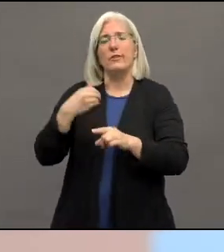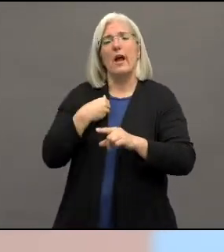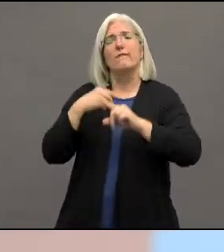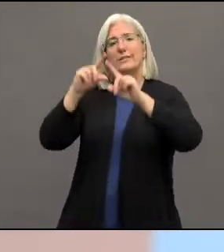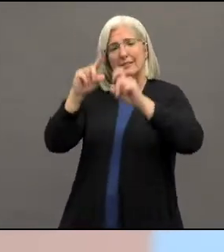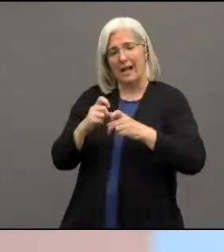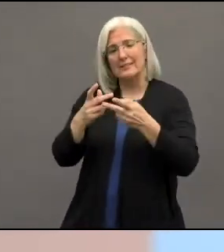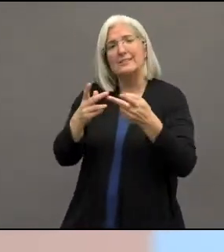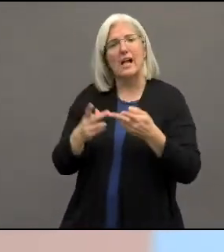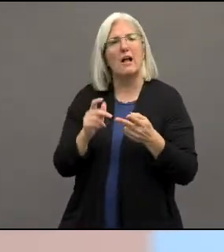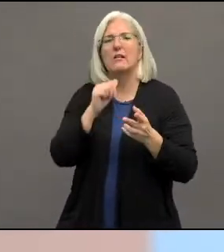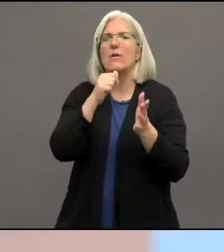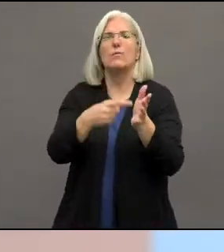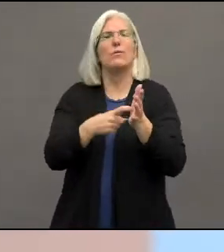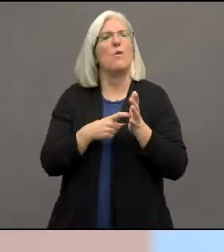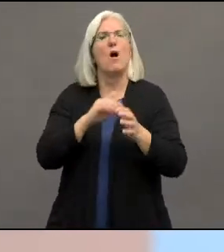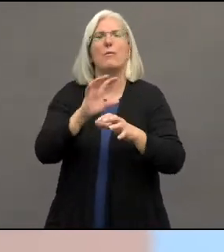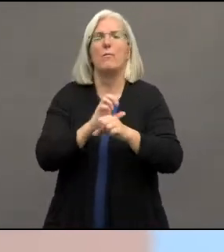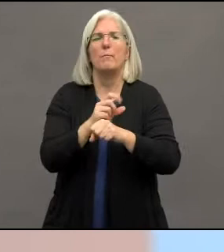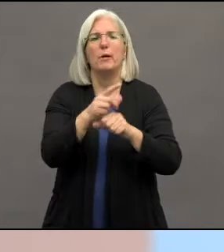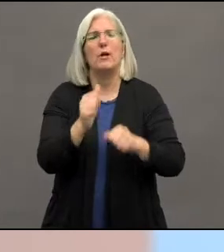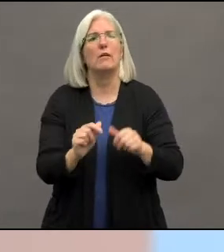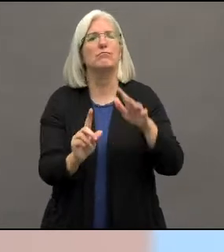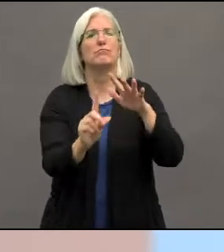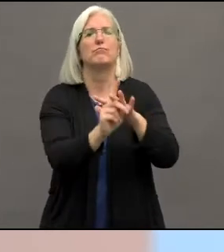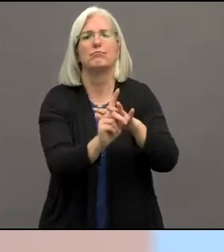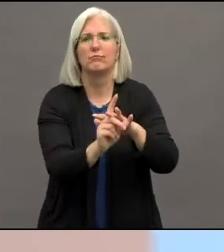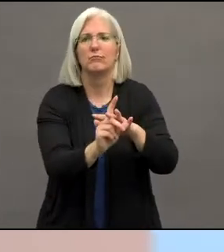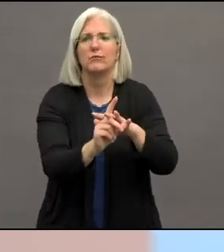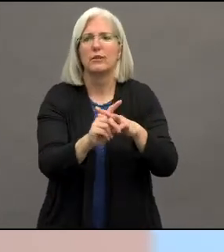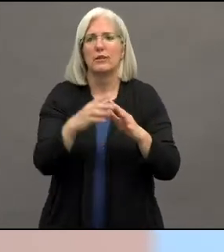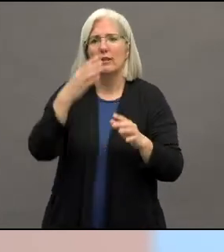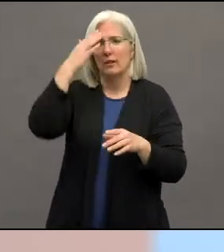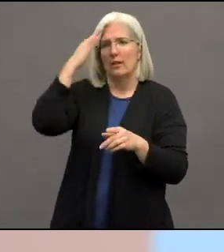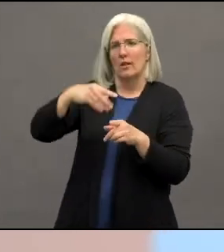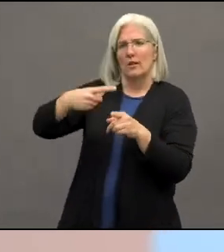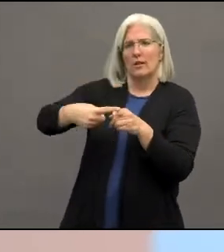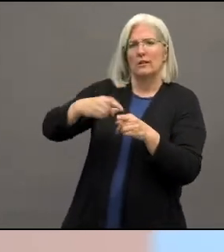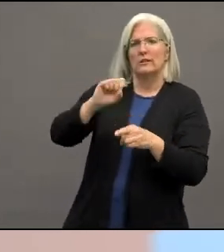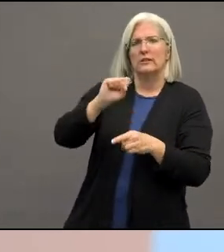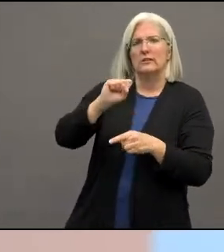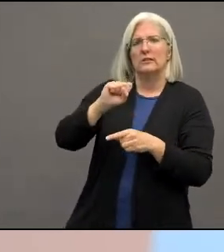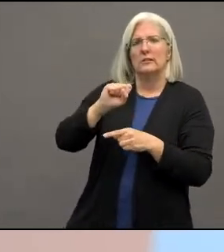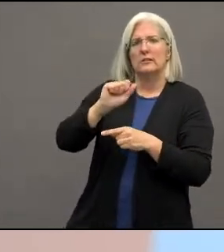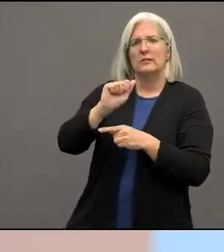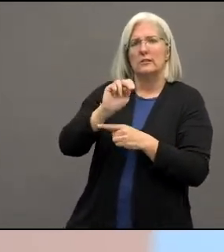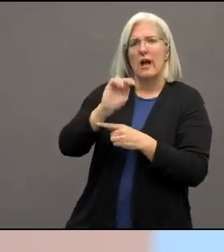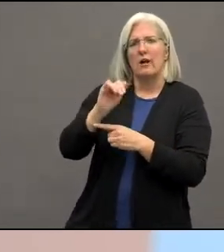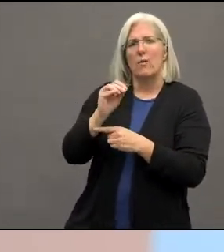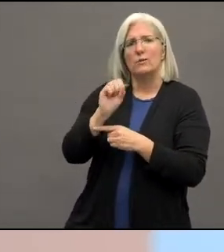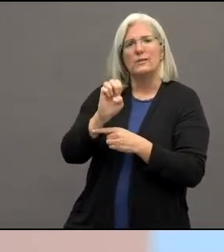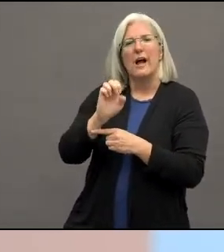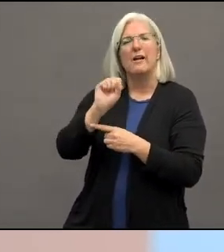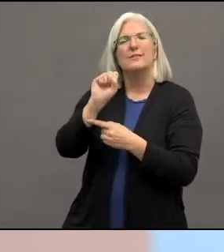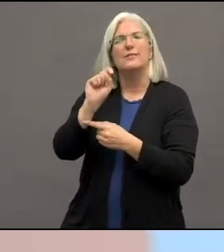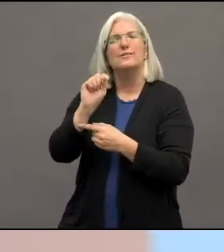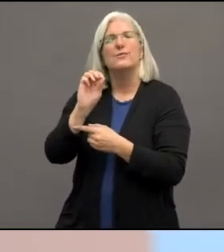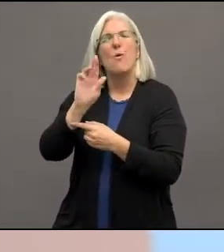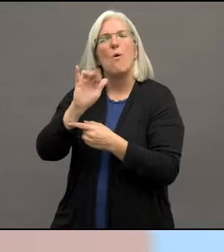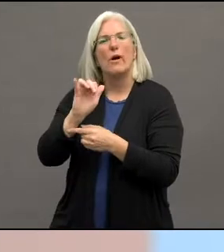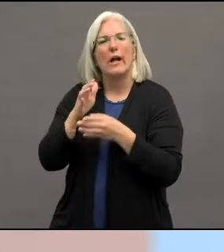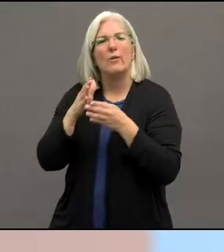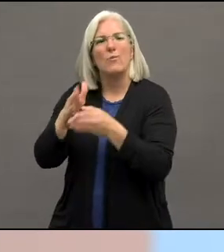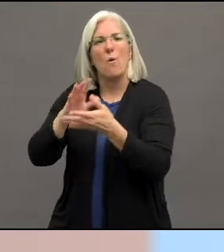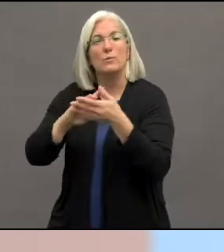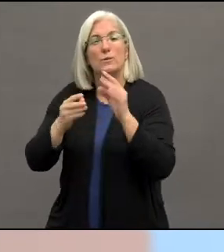appointments. One of them is the one at Story Row and King, in where people can just do and walk to the testing site. And this